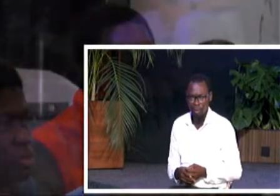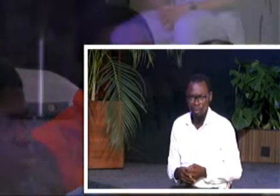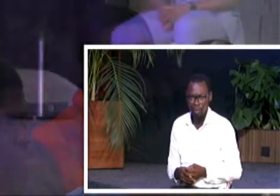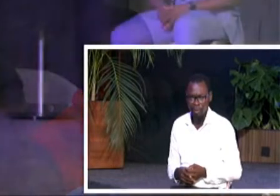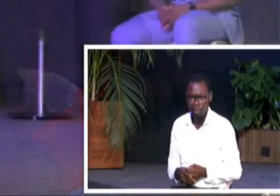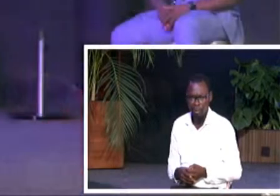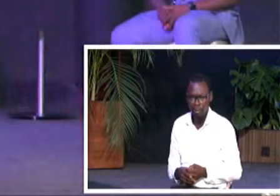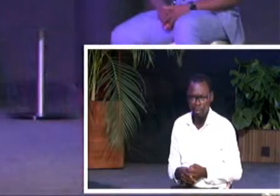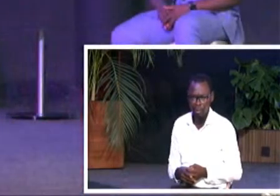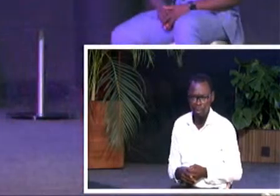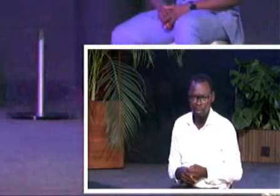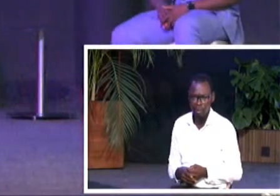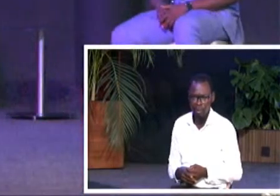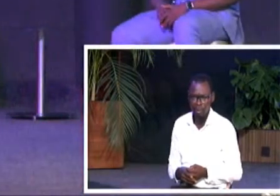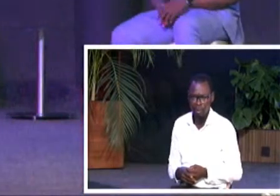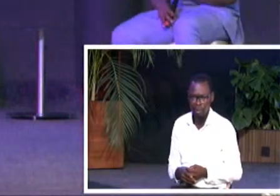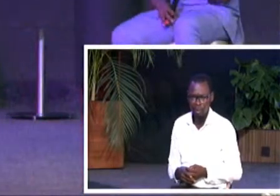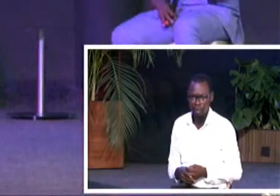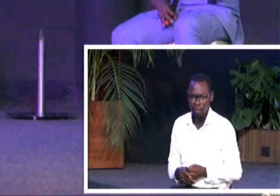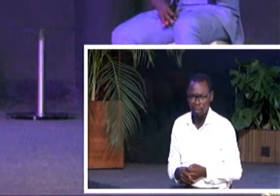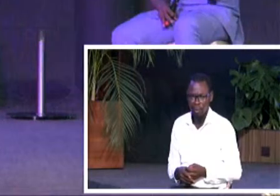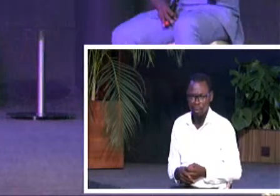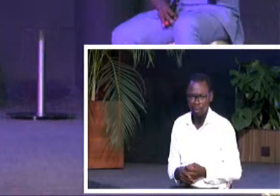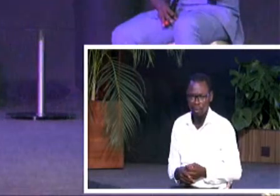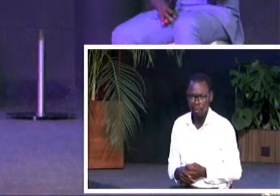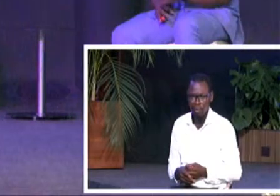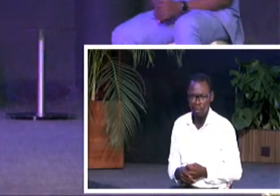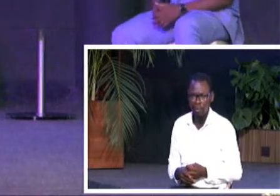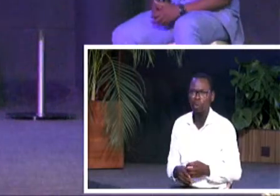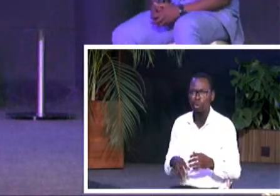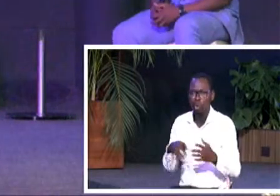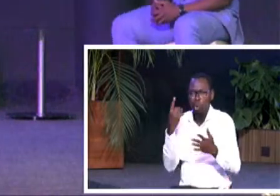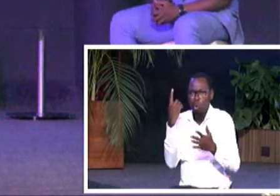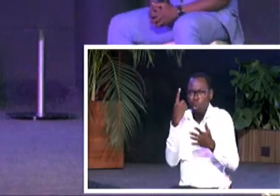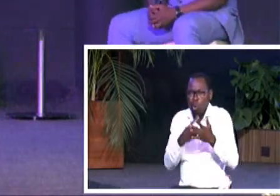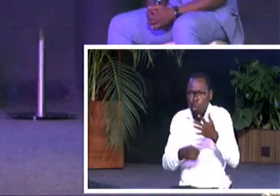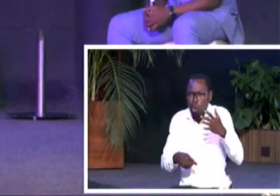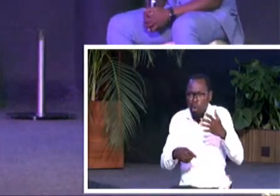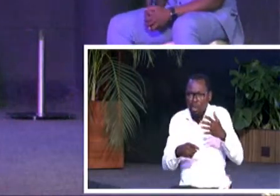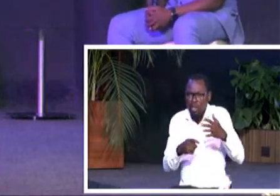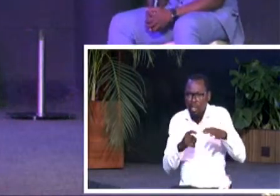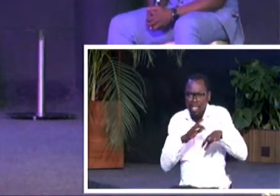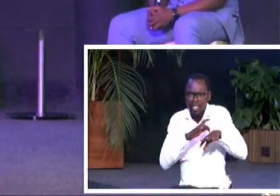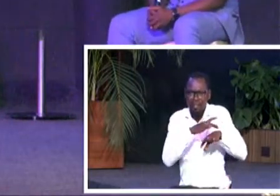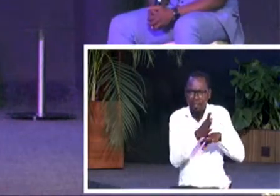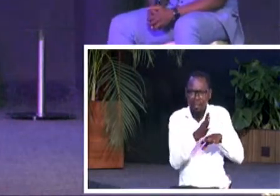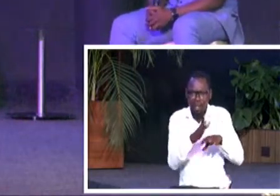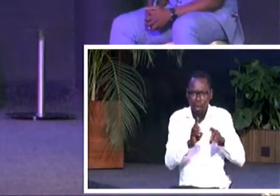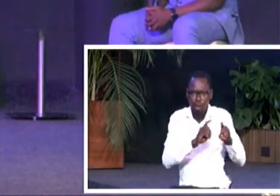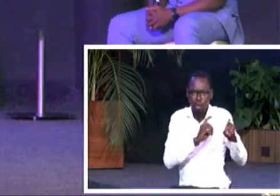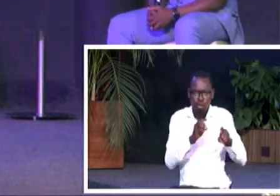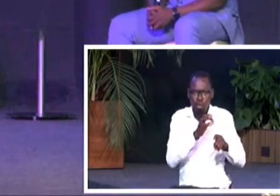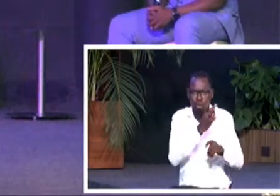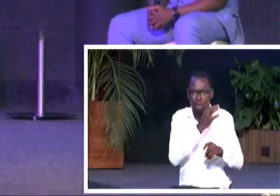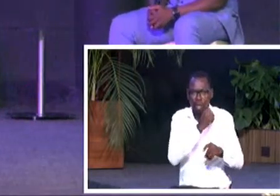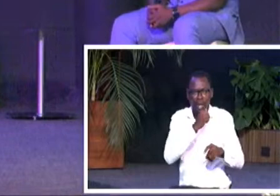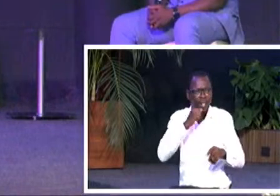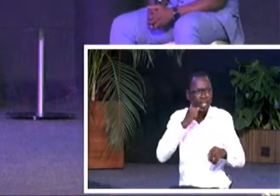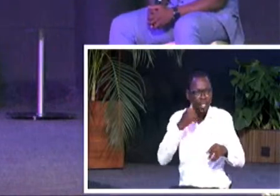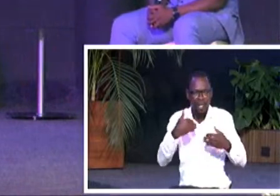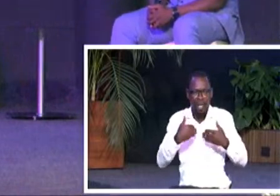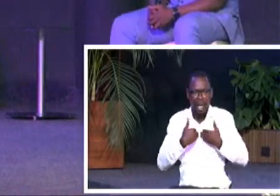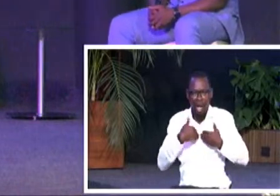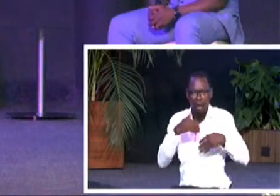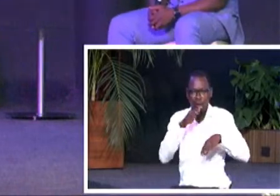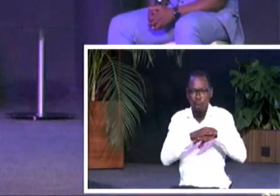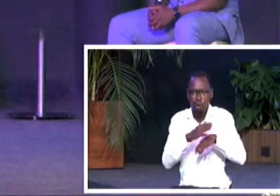Thank you very much. The impact of agri on natural resources. Thank you. Soil,